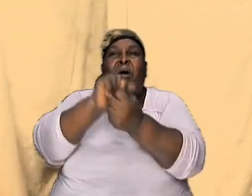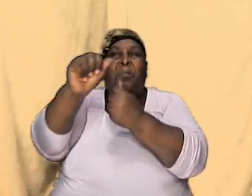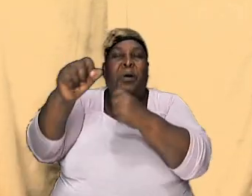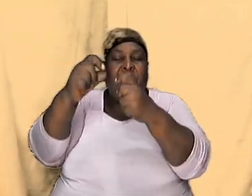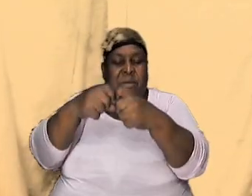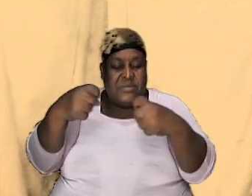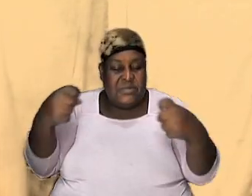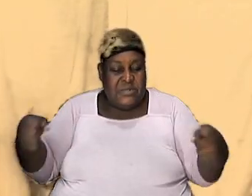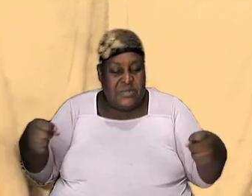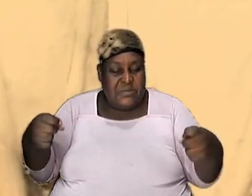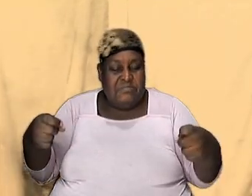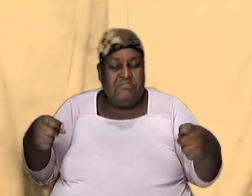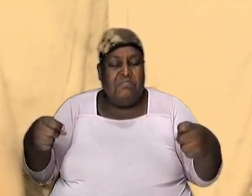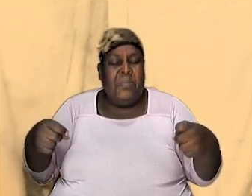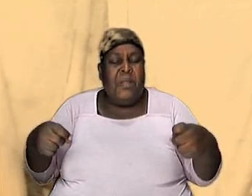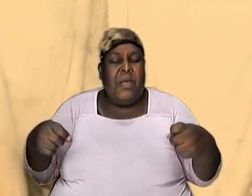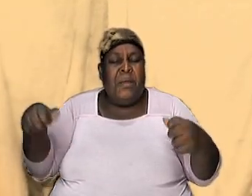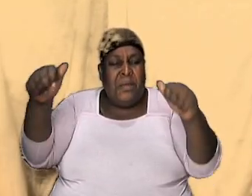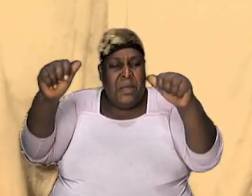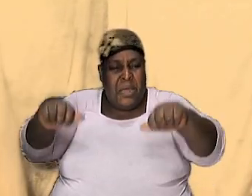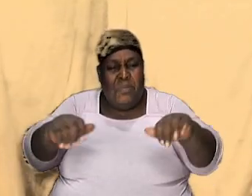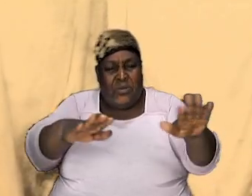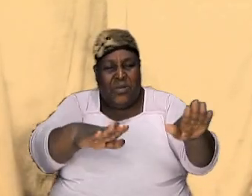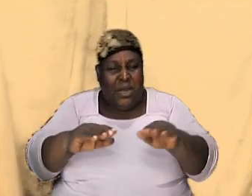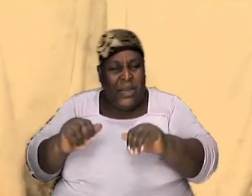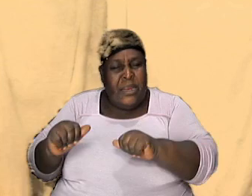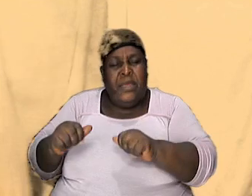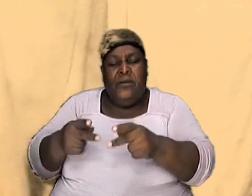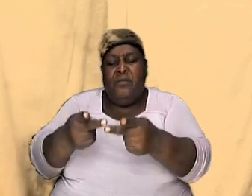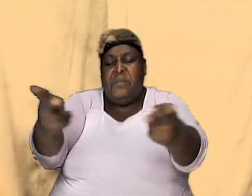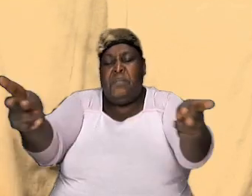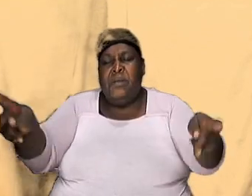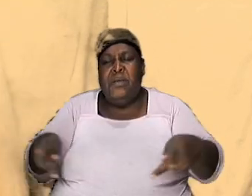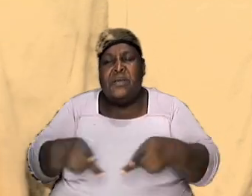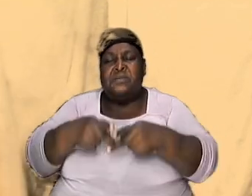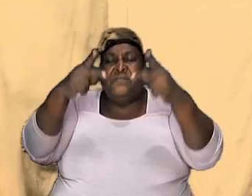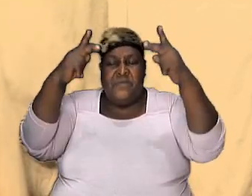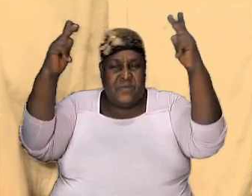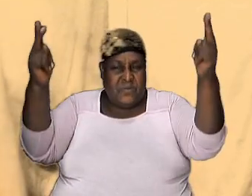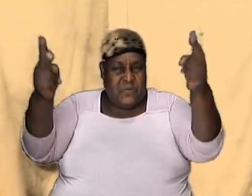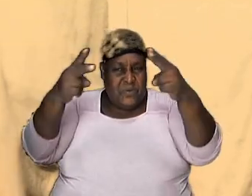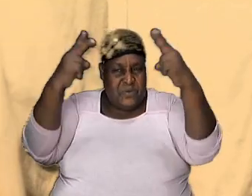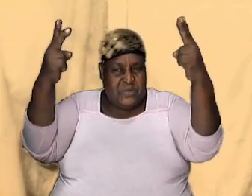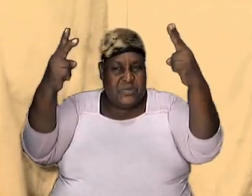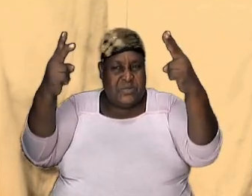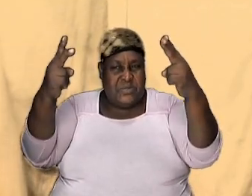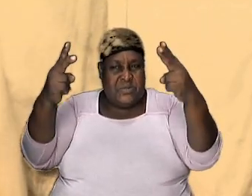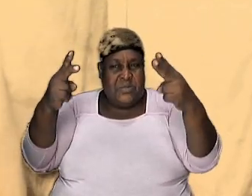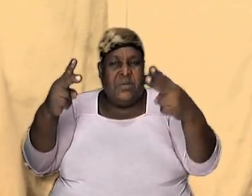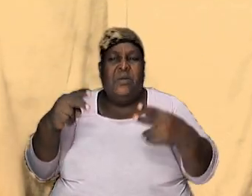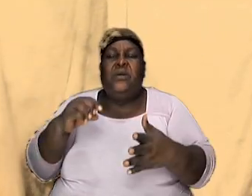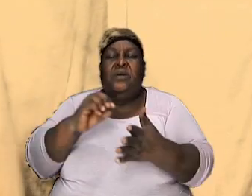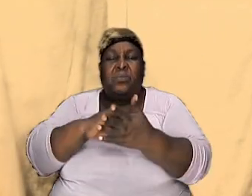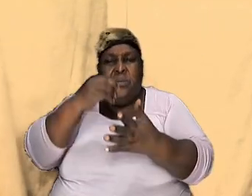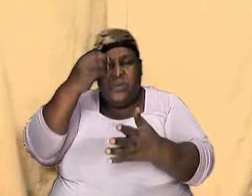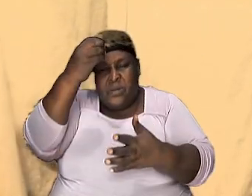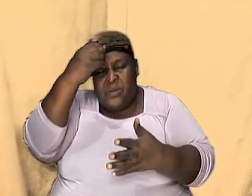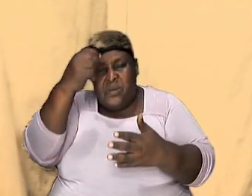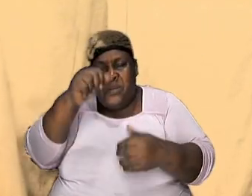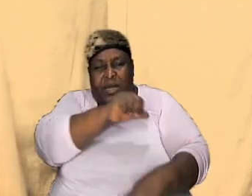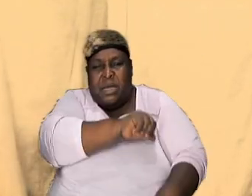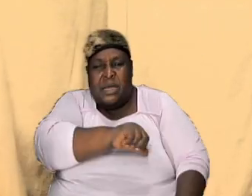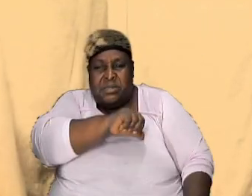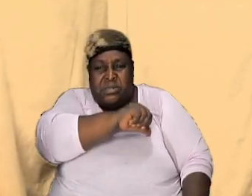that place victorious, amen. One of the main themes we learned, though, is that the